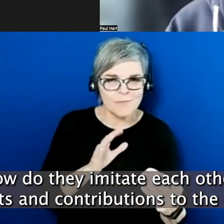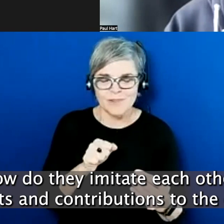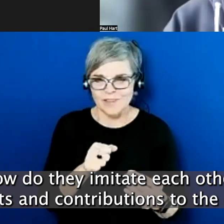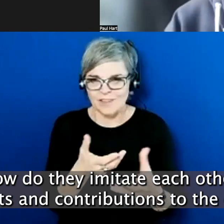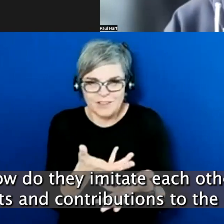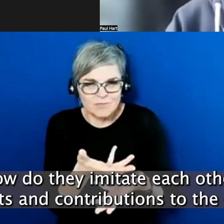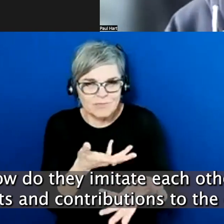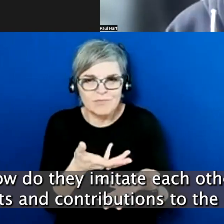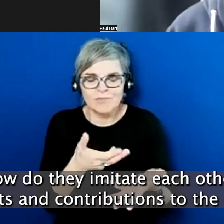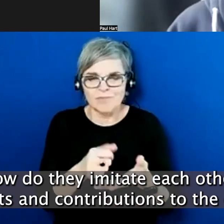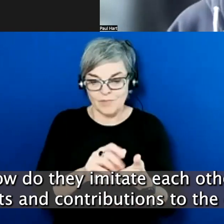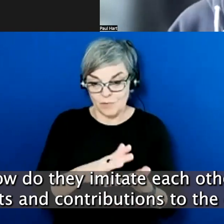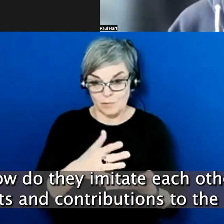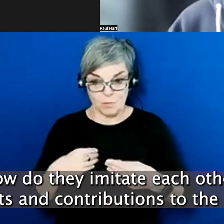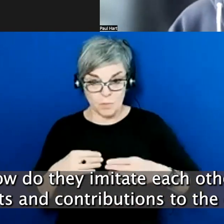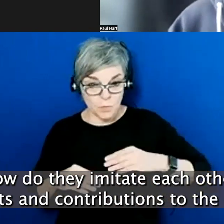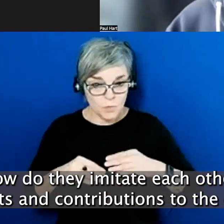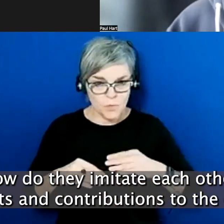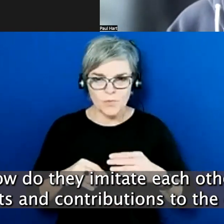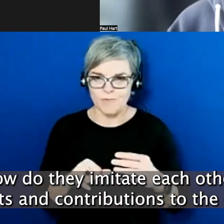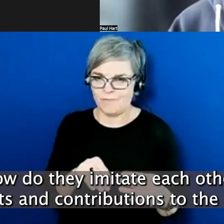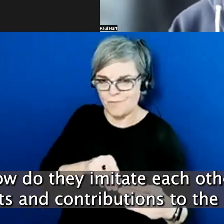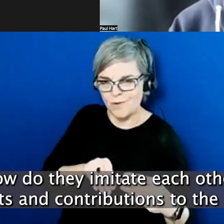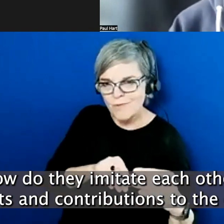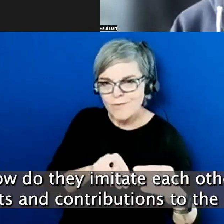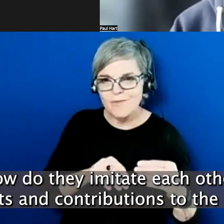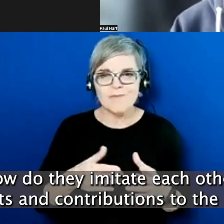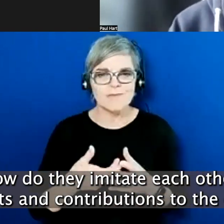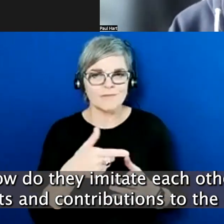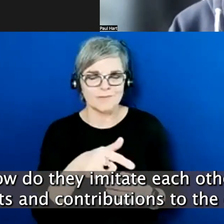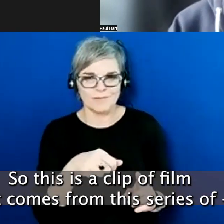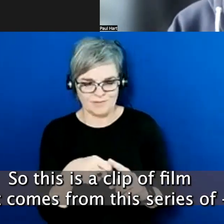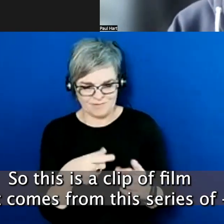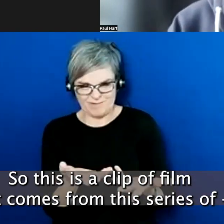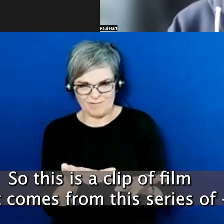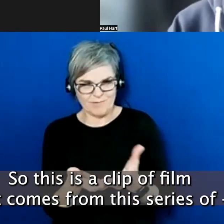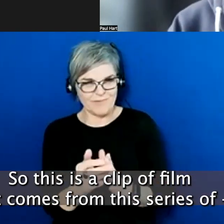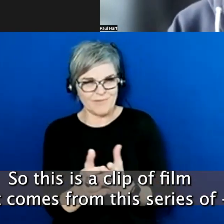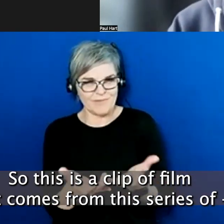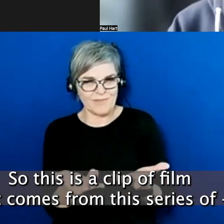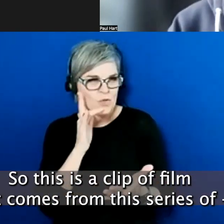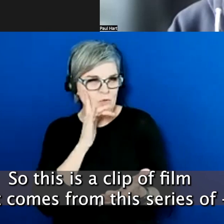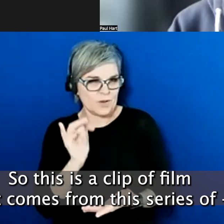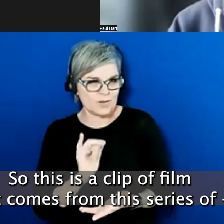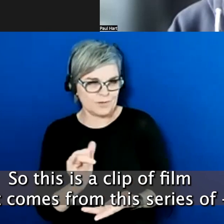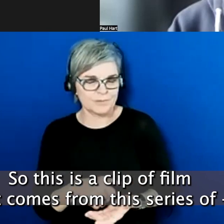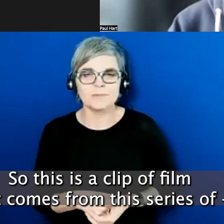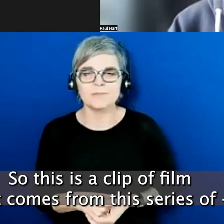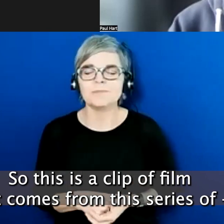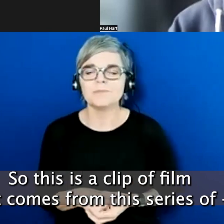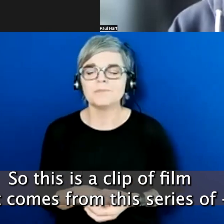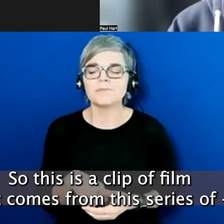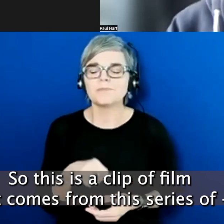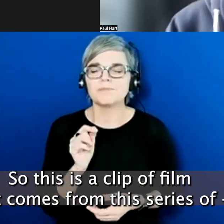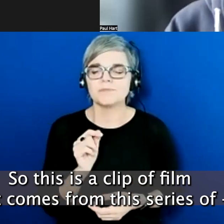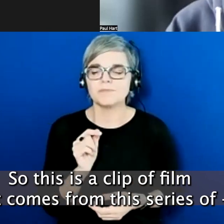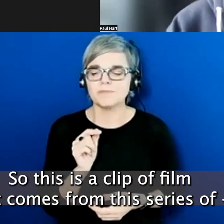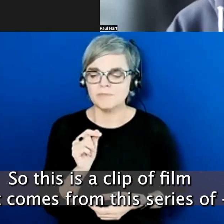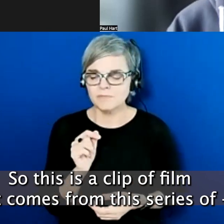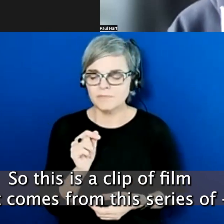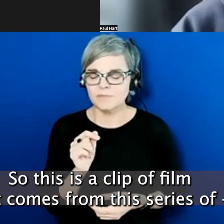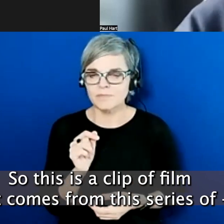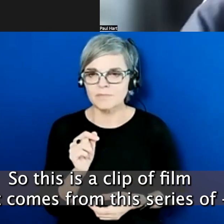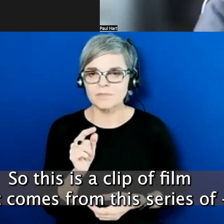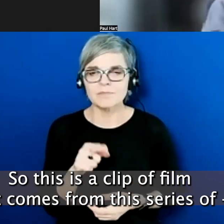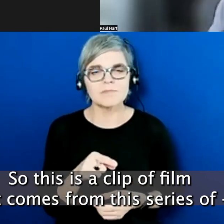and contributions to the dialogue? So this is a clip of film